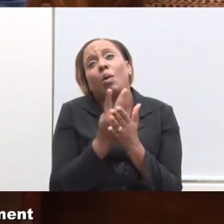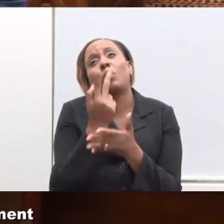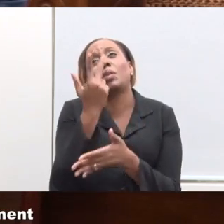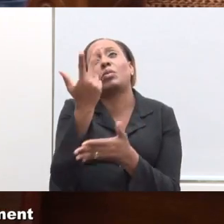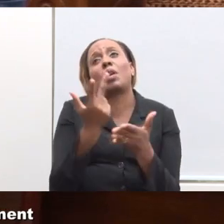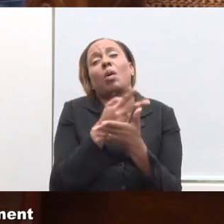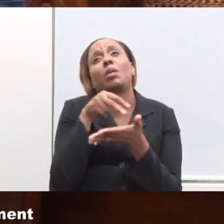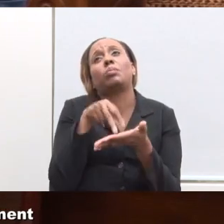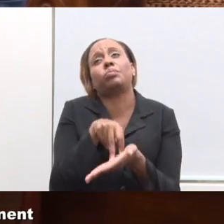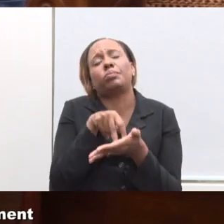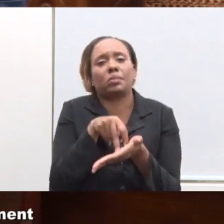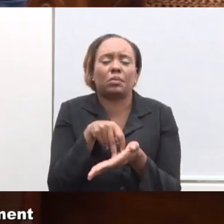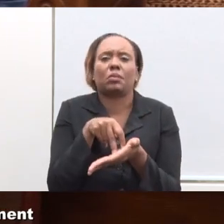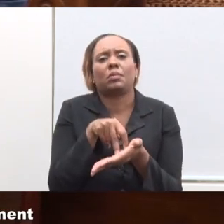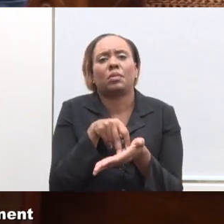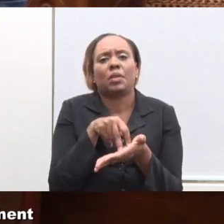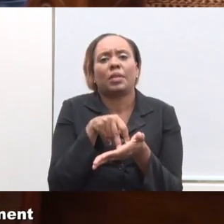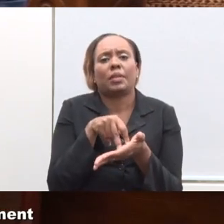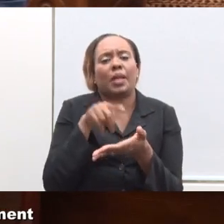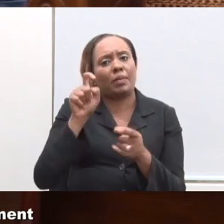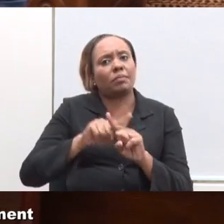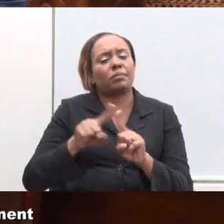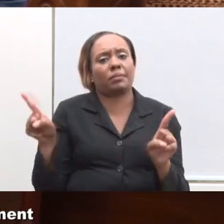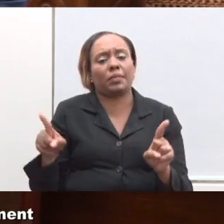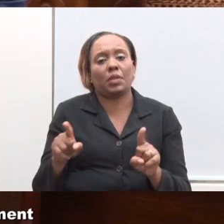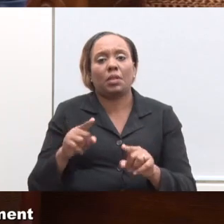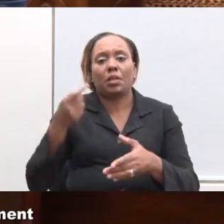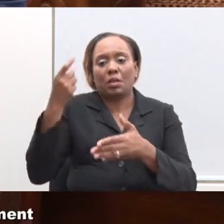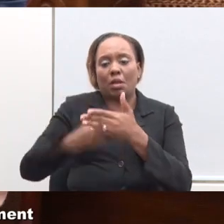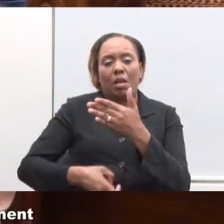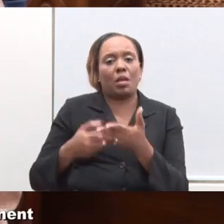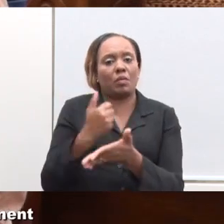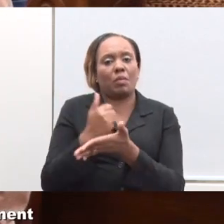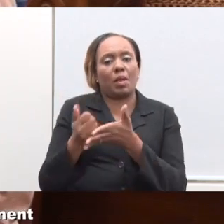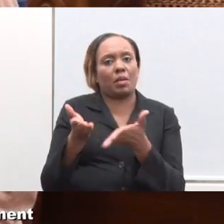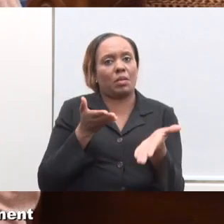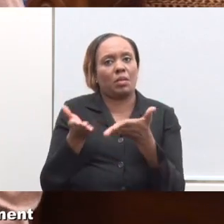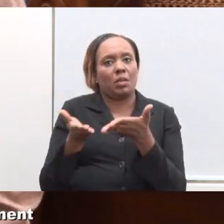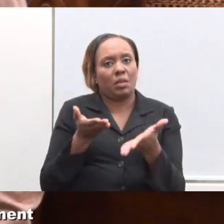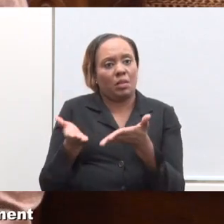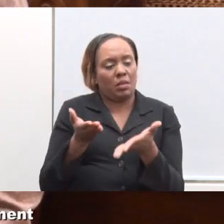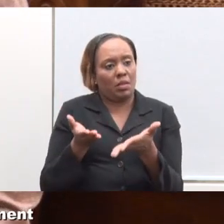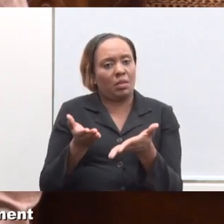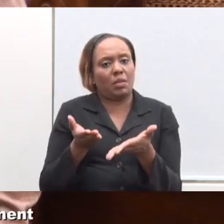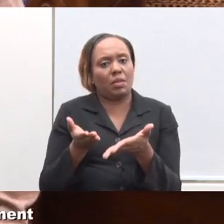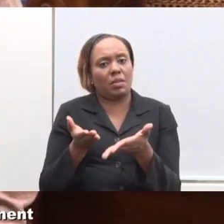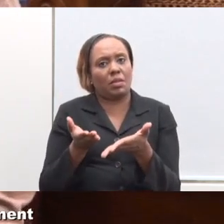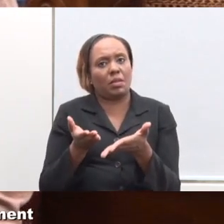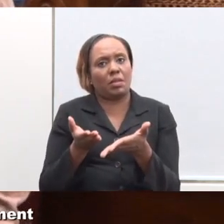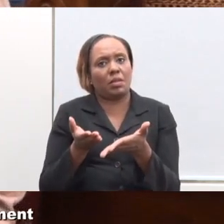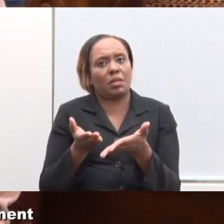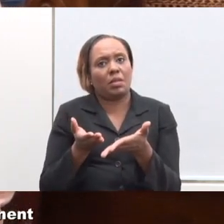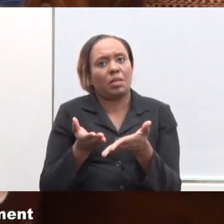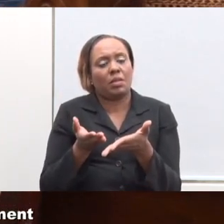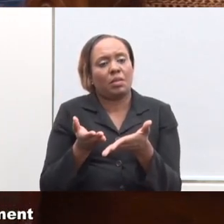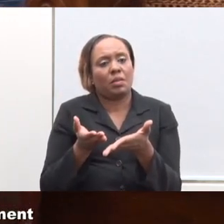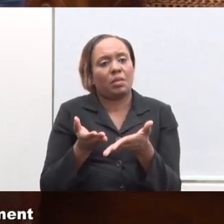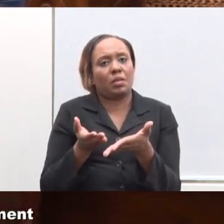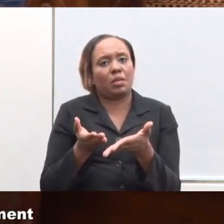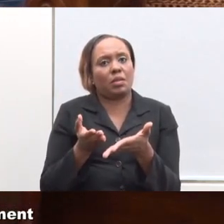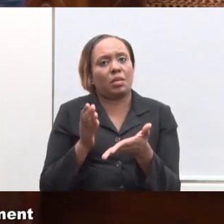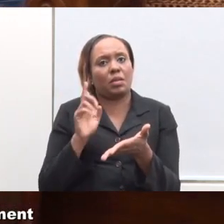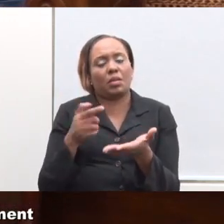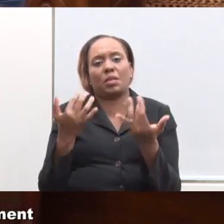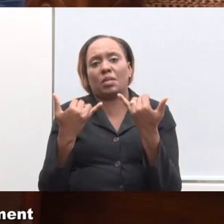do believe that the cost of banking services should not discourage ordinary citizens from participating in the